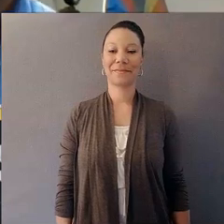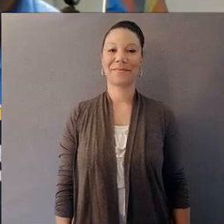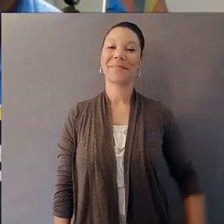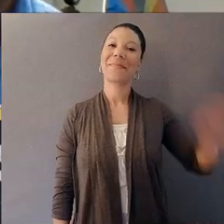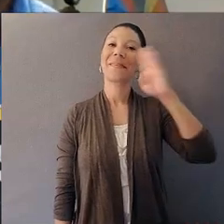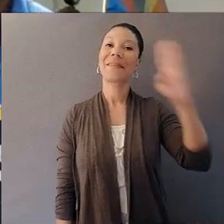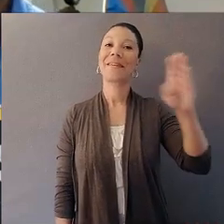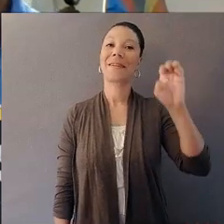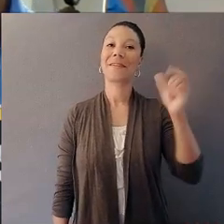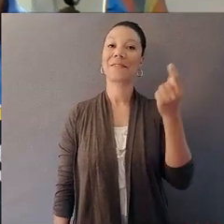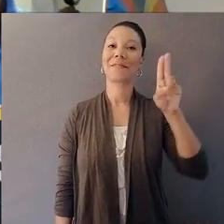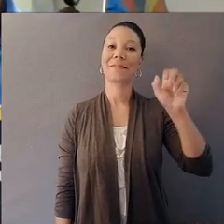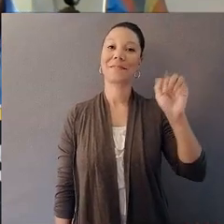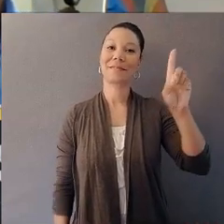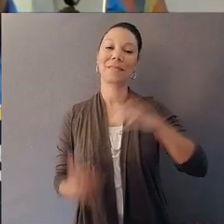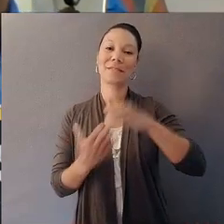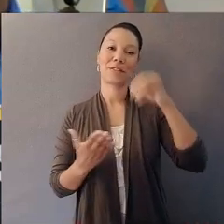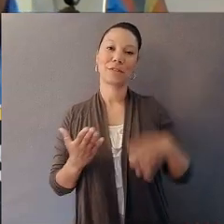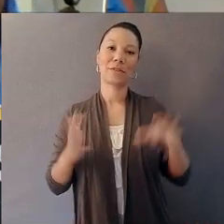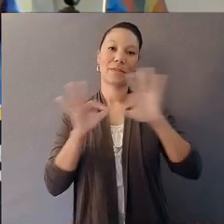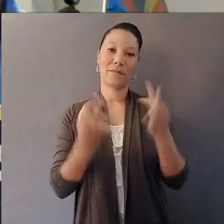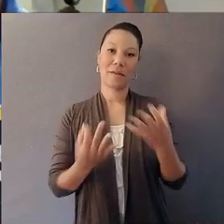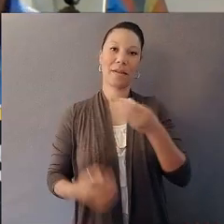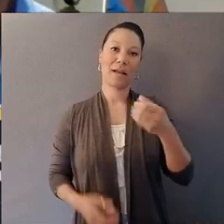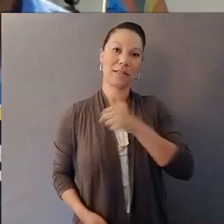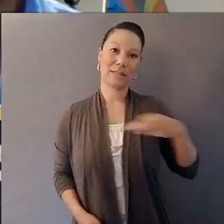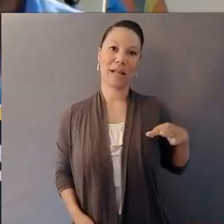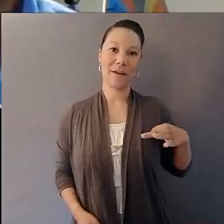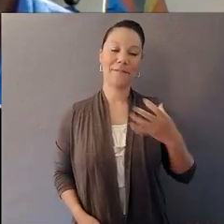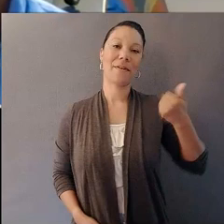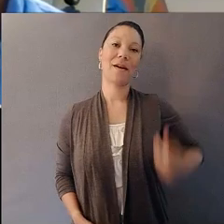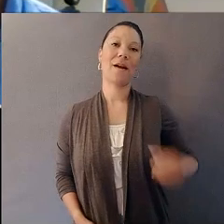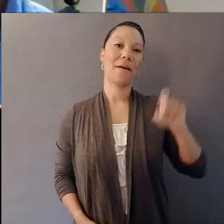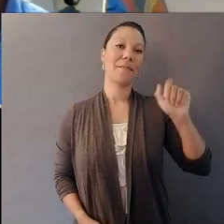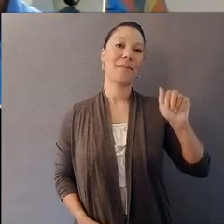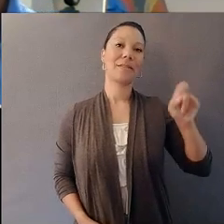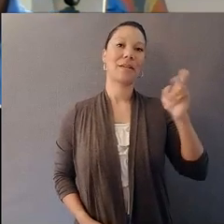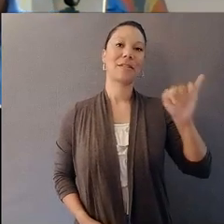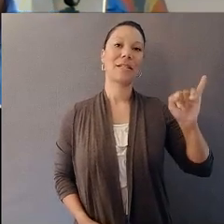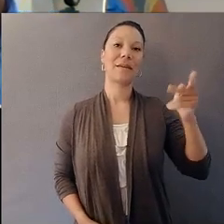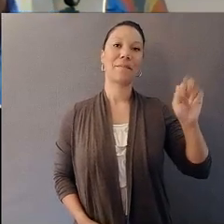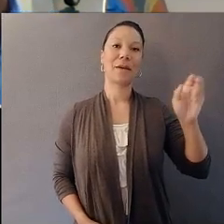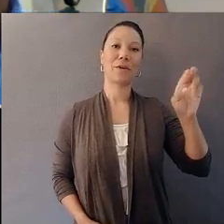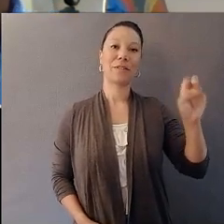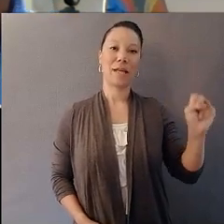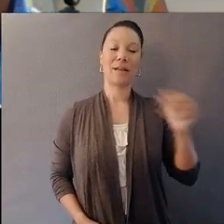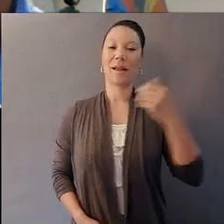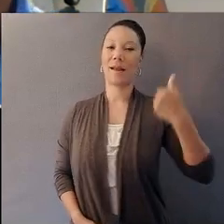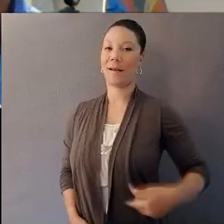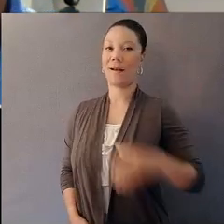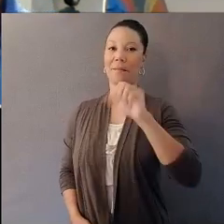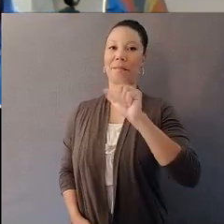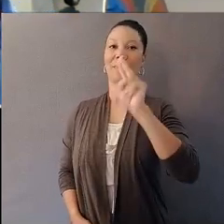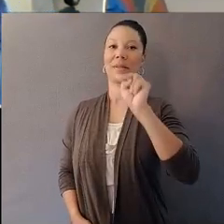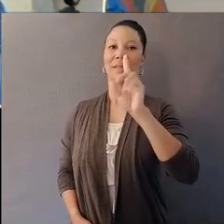Hello, Elk Grove Unified students, families, and staff. I'm XANTHI Pinkerton. And I'm Sandeep Dosanjh, and welcome to another episode